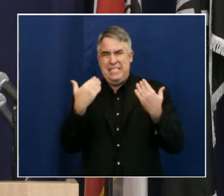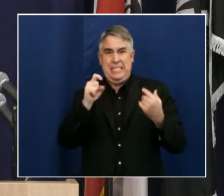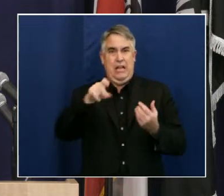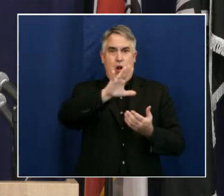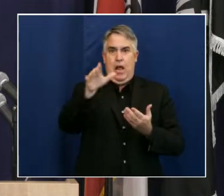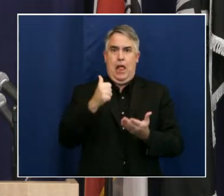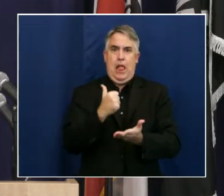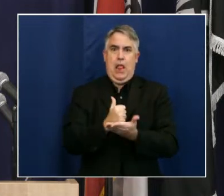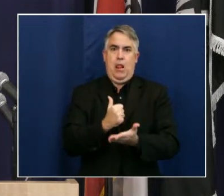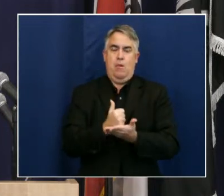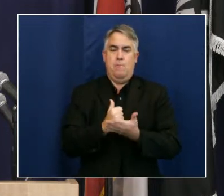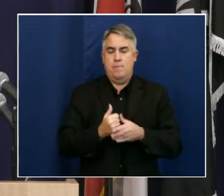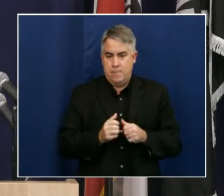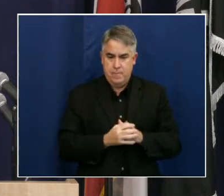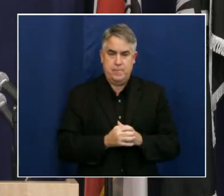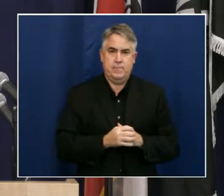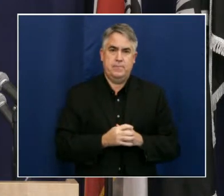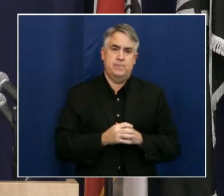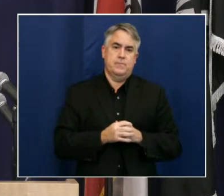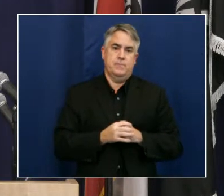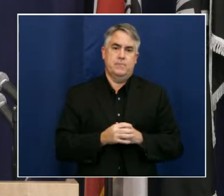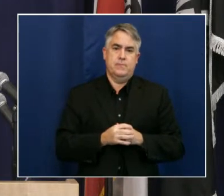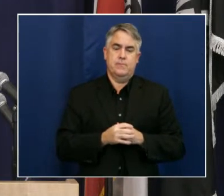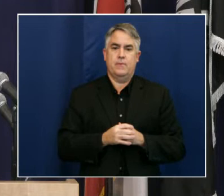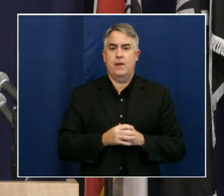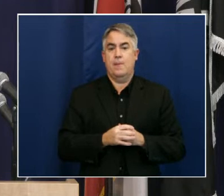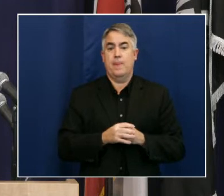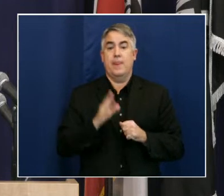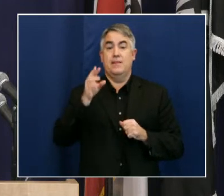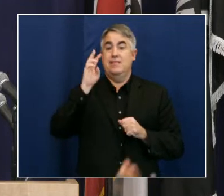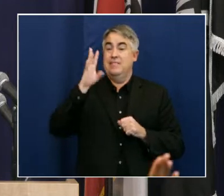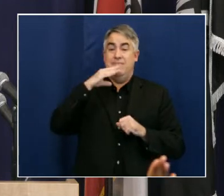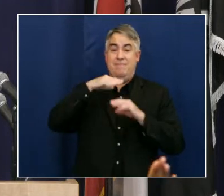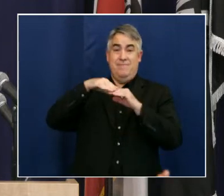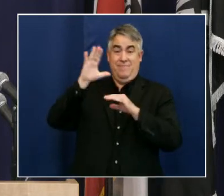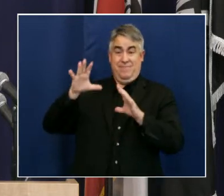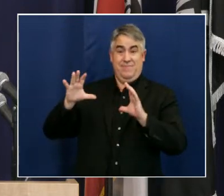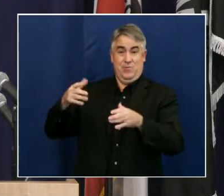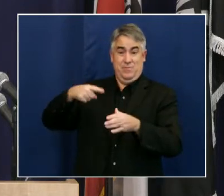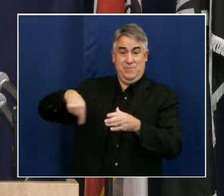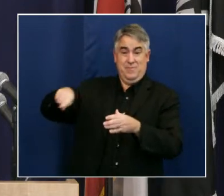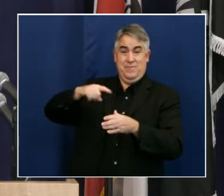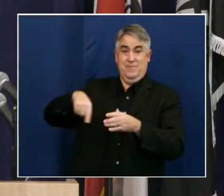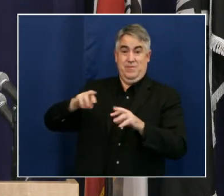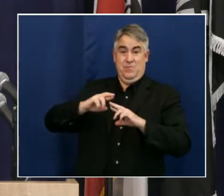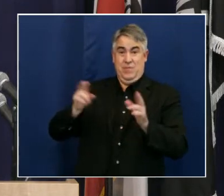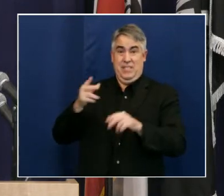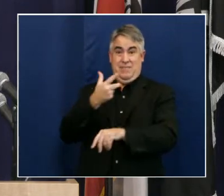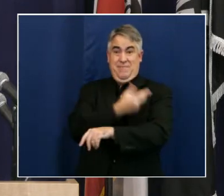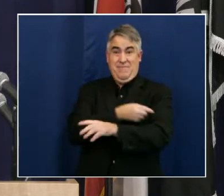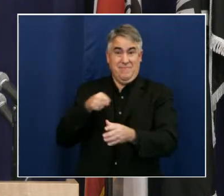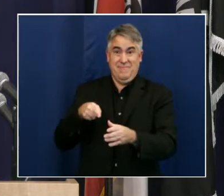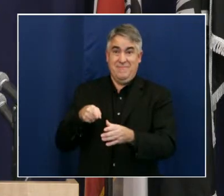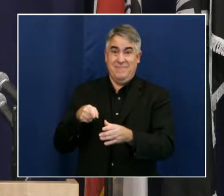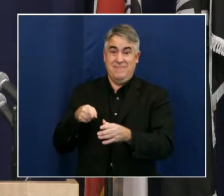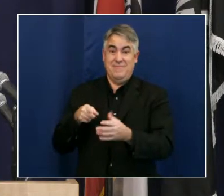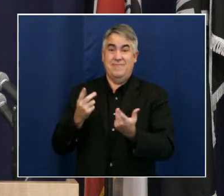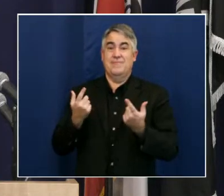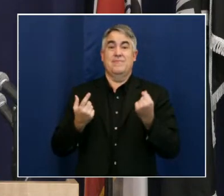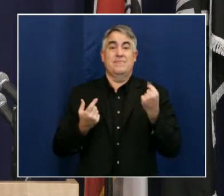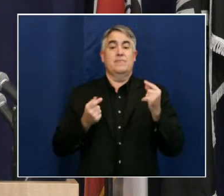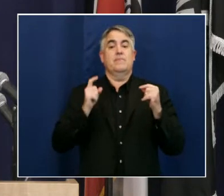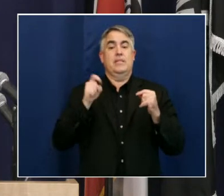that it's great that the state said, hey, folks 65 and older are eligible to get vaccines, but that requires counties to actually have